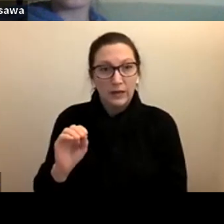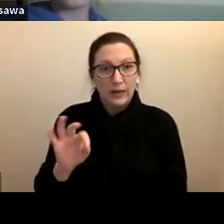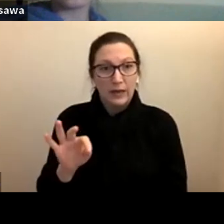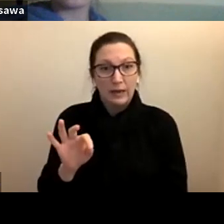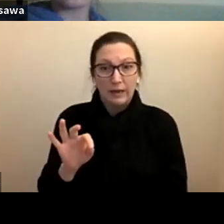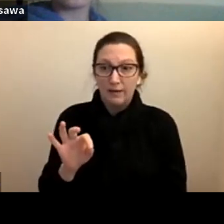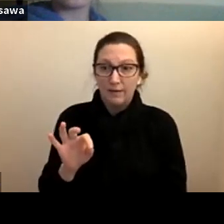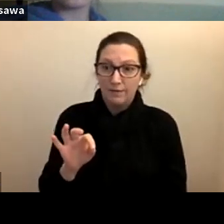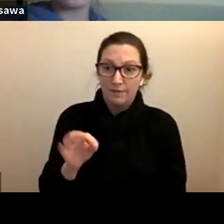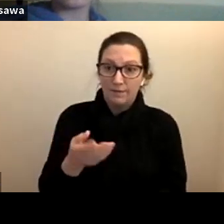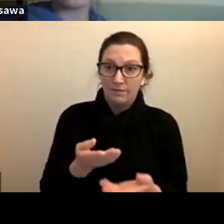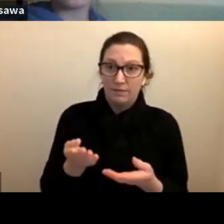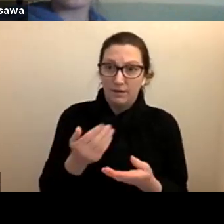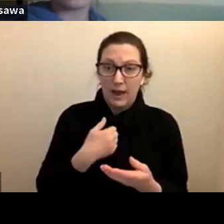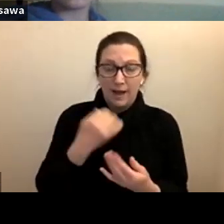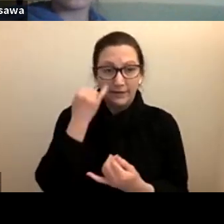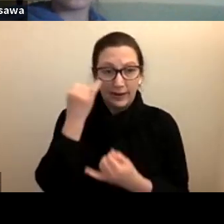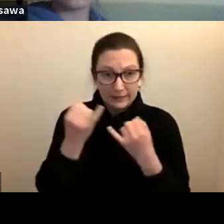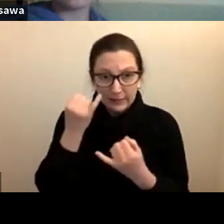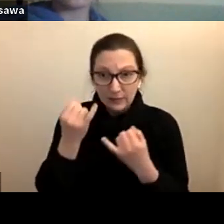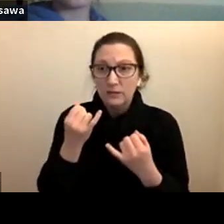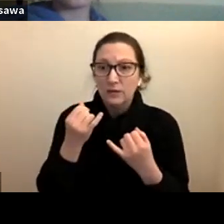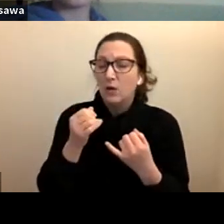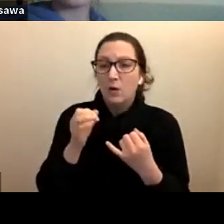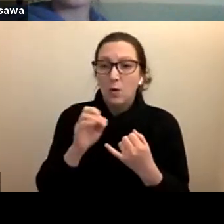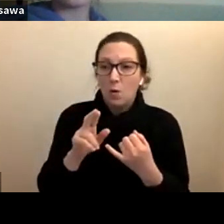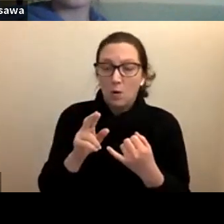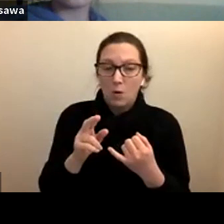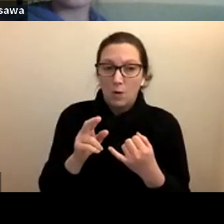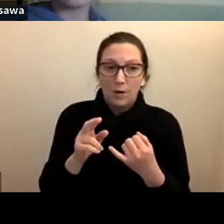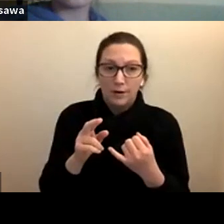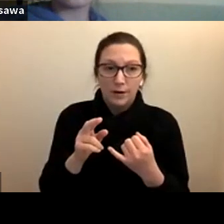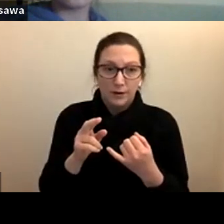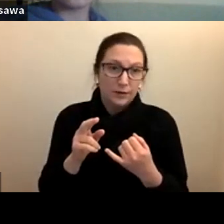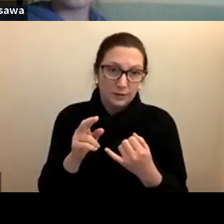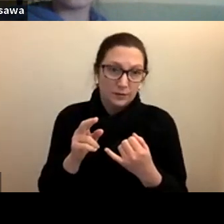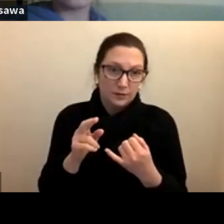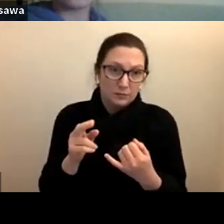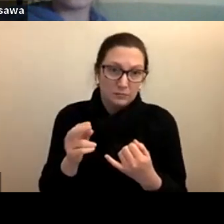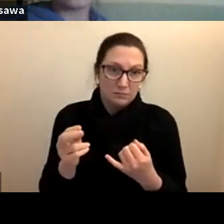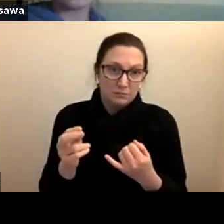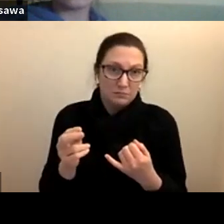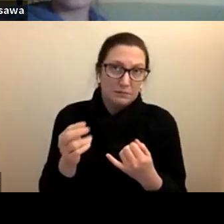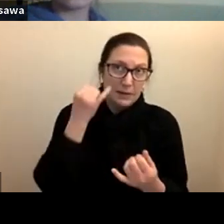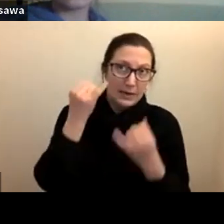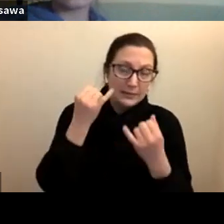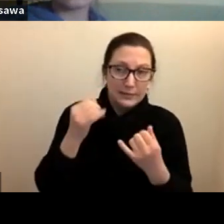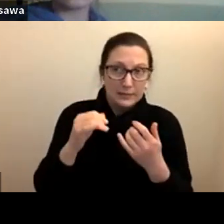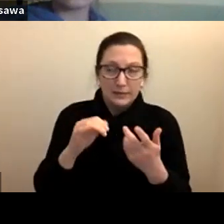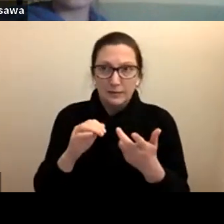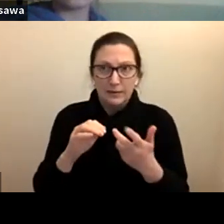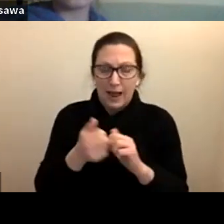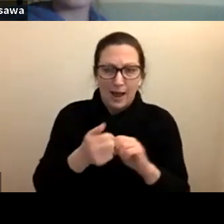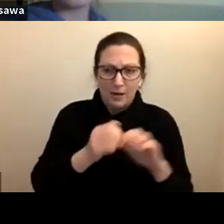you've experienced or you can share with us, that might be something for a future discussion. 800